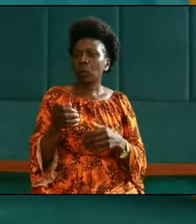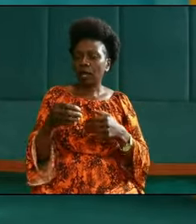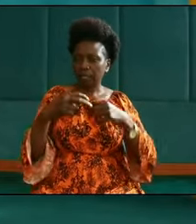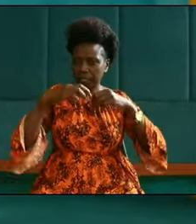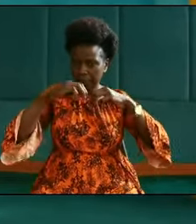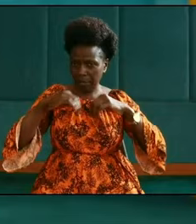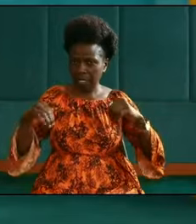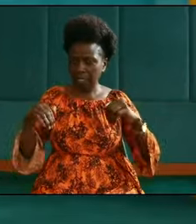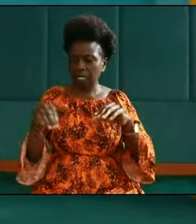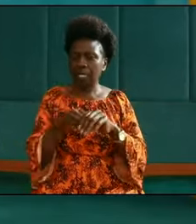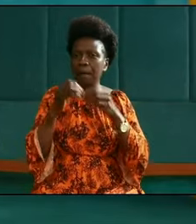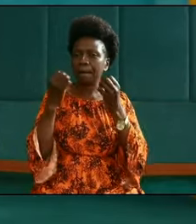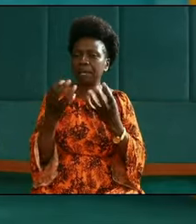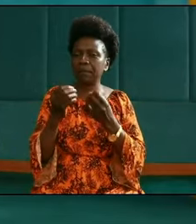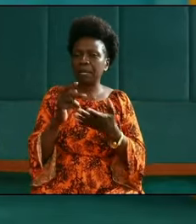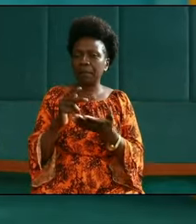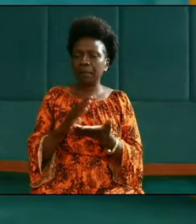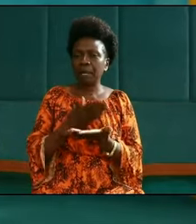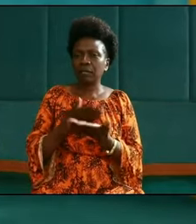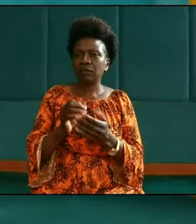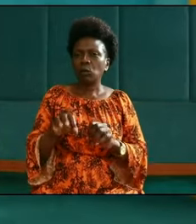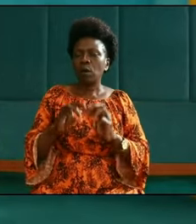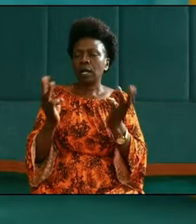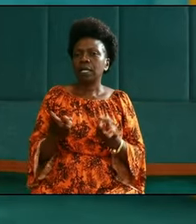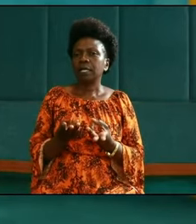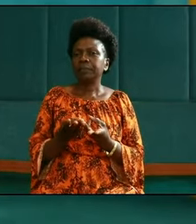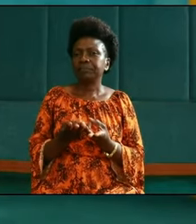dispersed in many parts of the world.